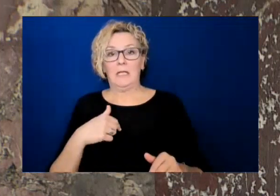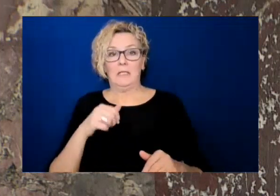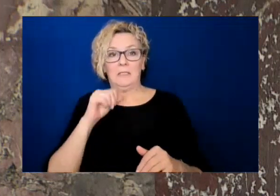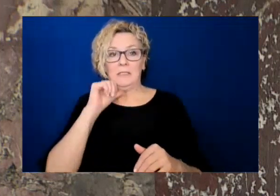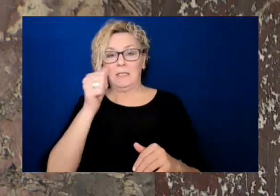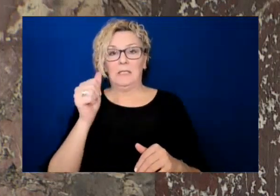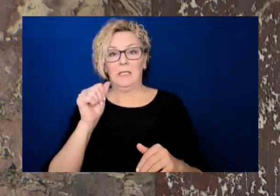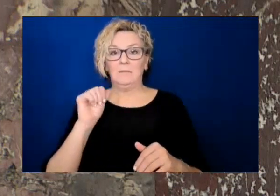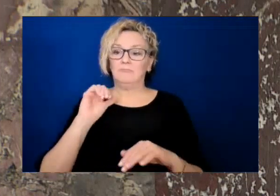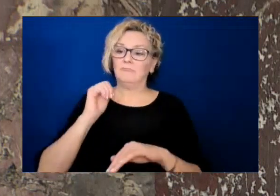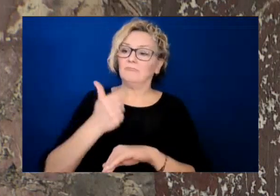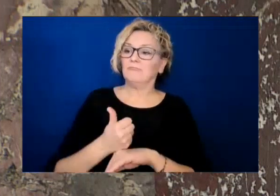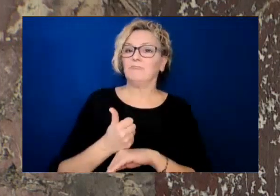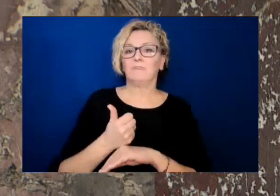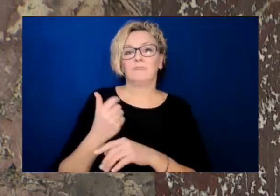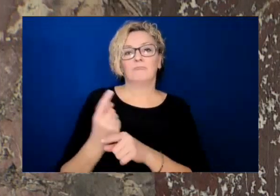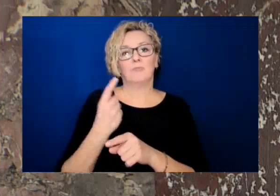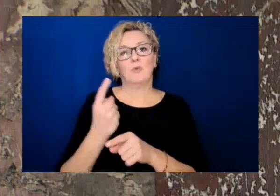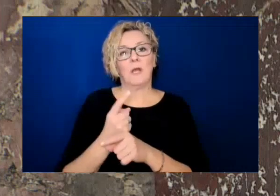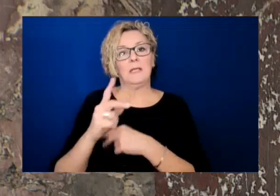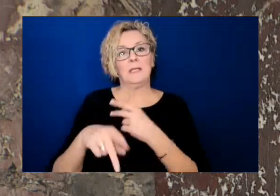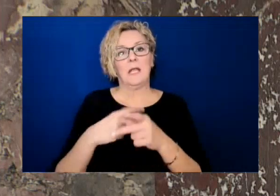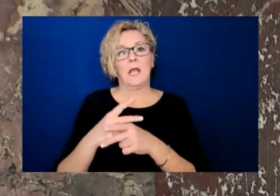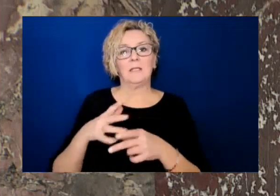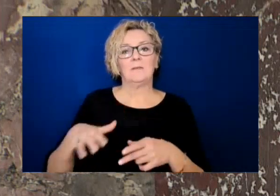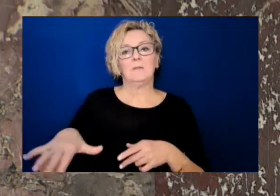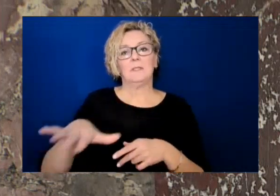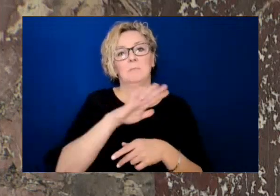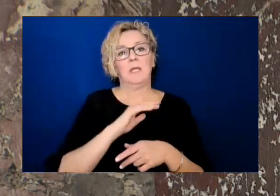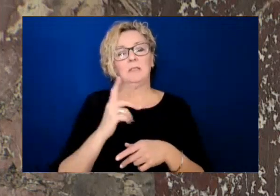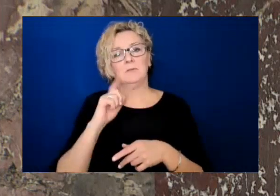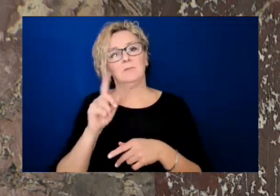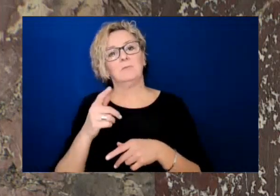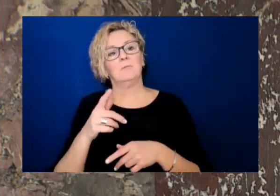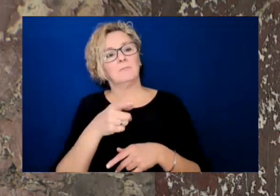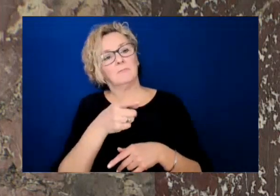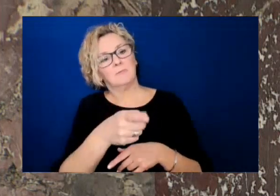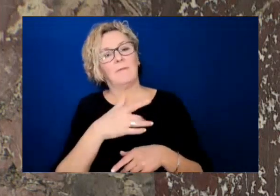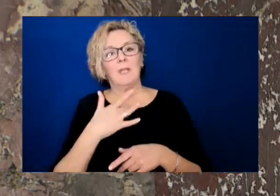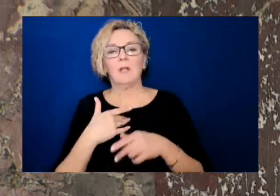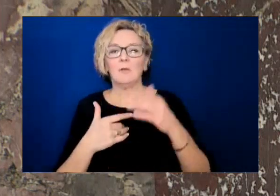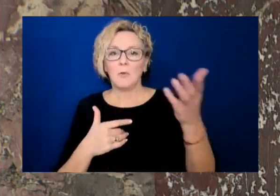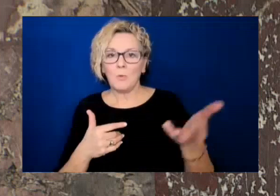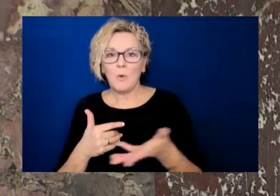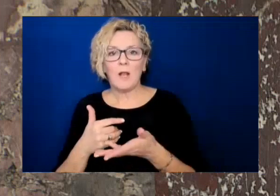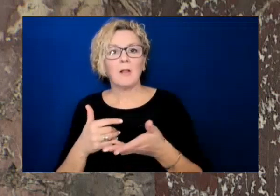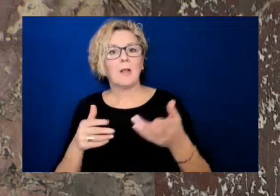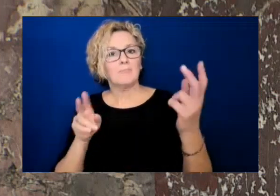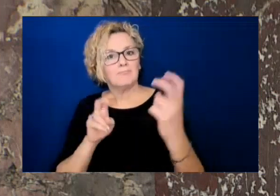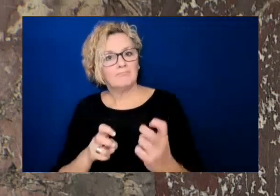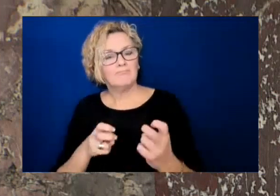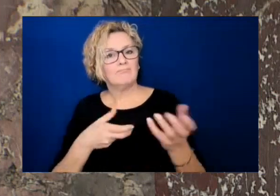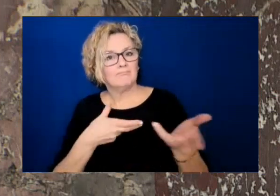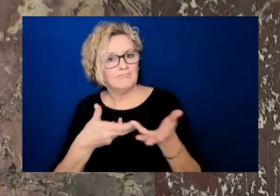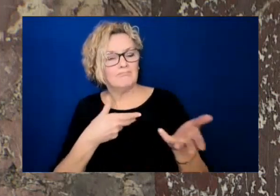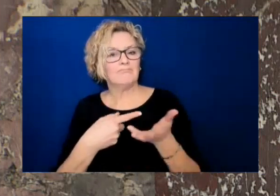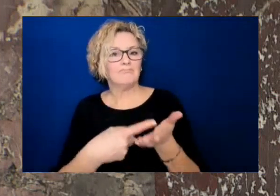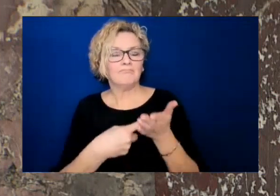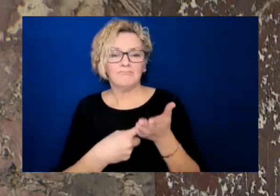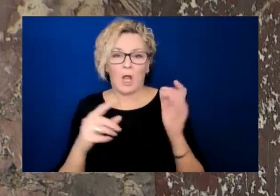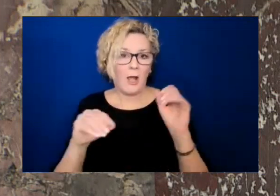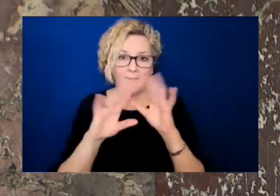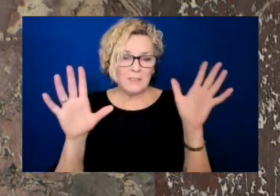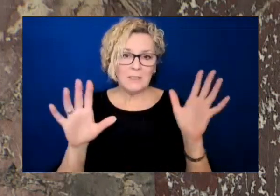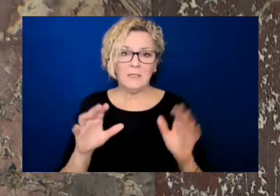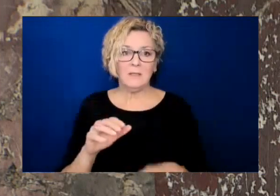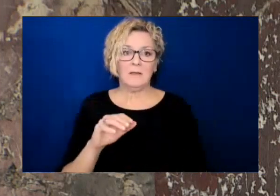That's my responsibility to create that space for her to bring that forward. And so I'll reflect on what I need to do